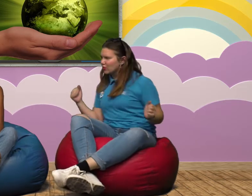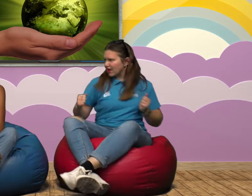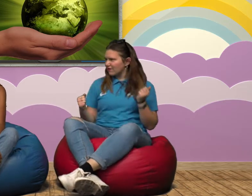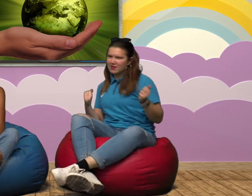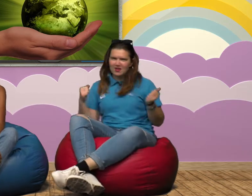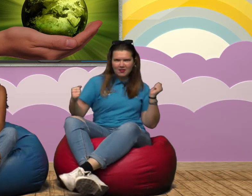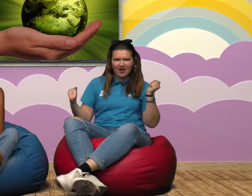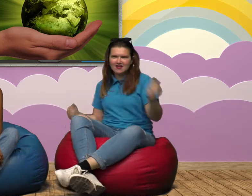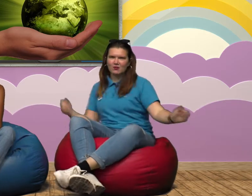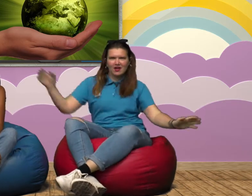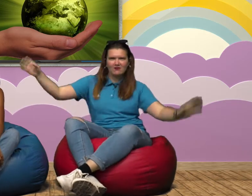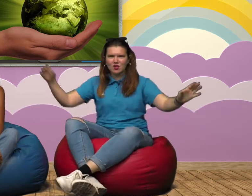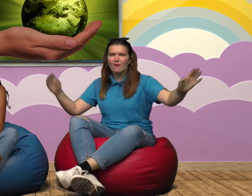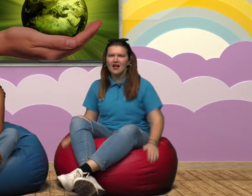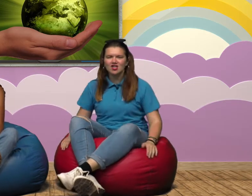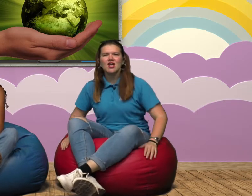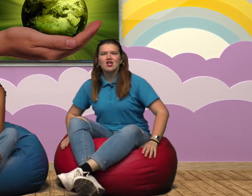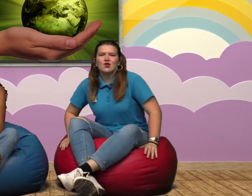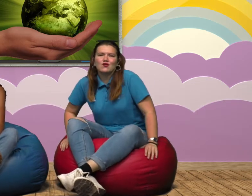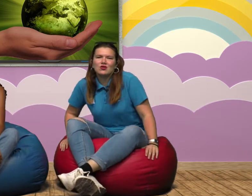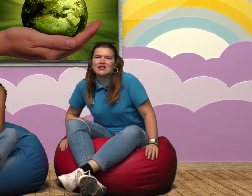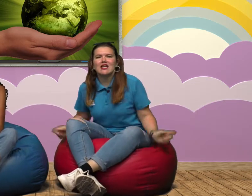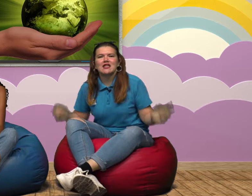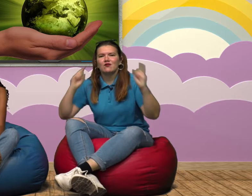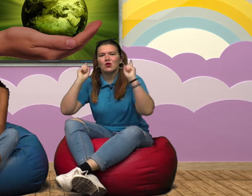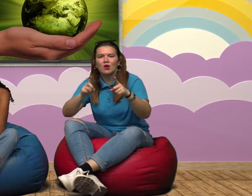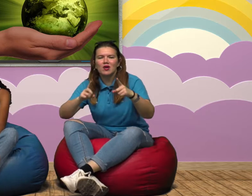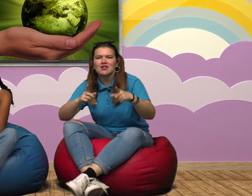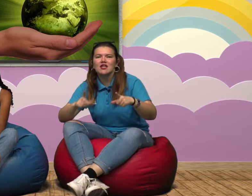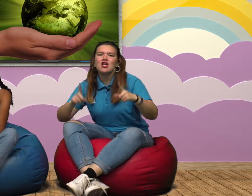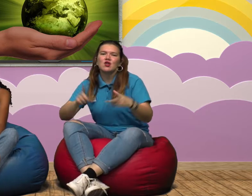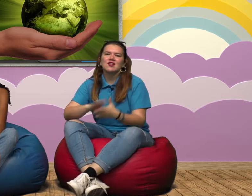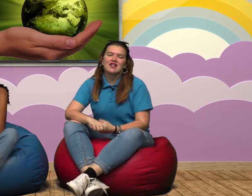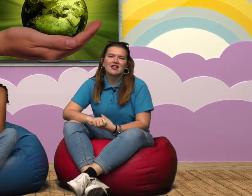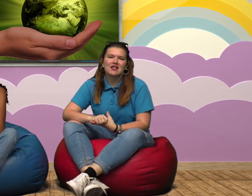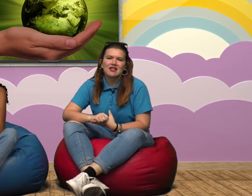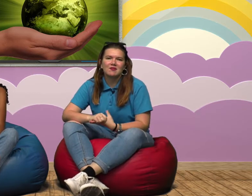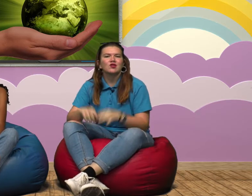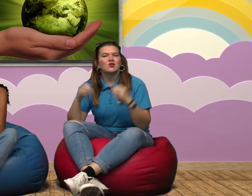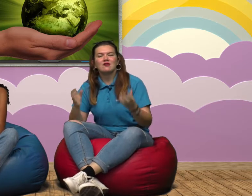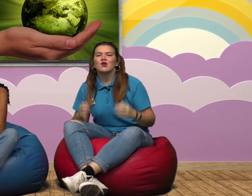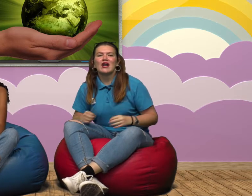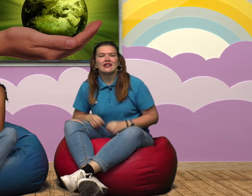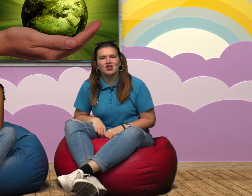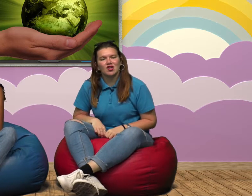super comfy bean bags that we love so much. So if you need anything for your party, you can send an email